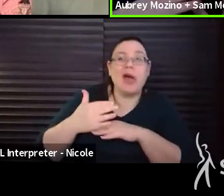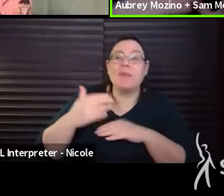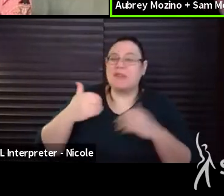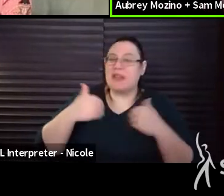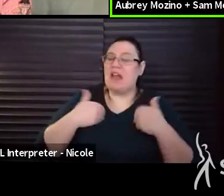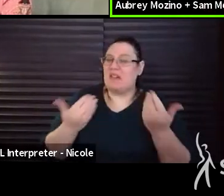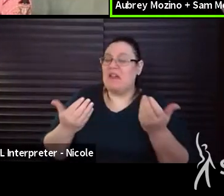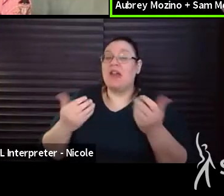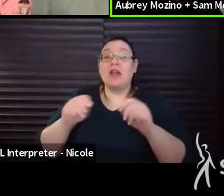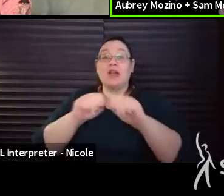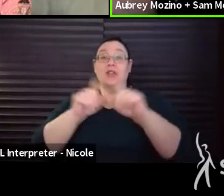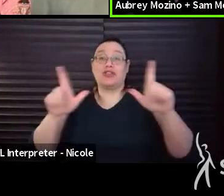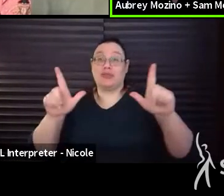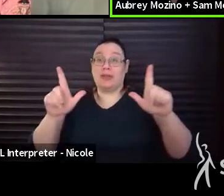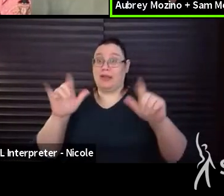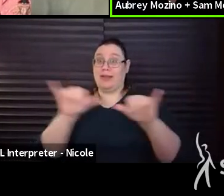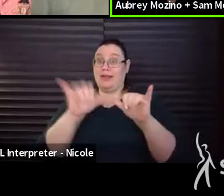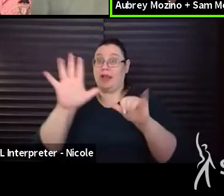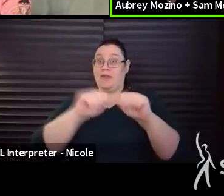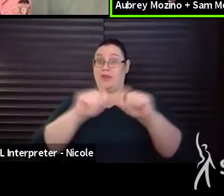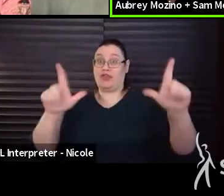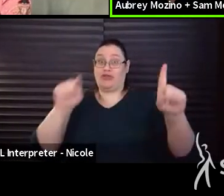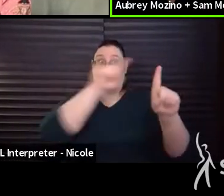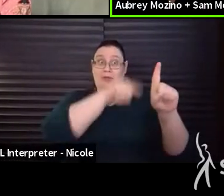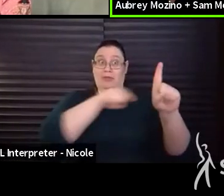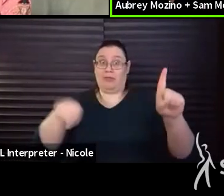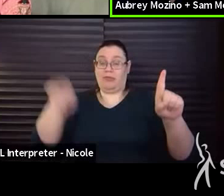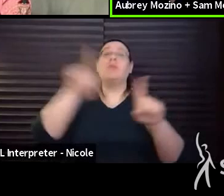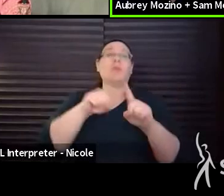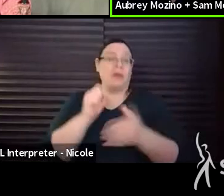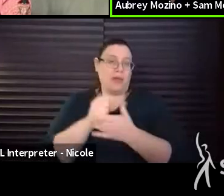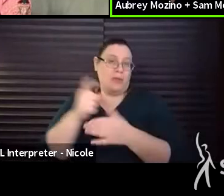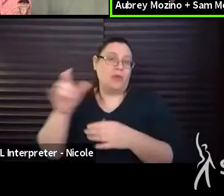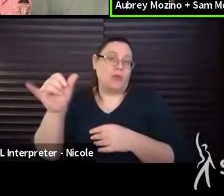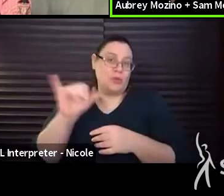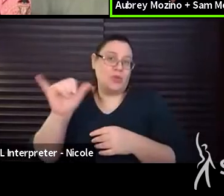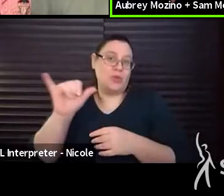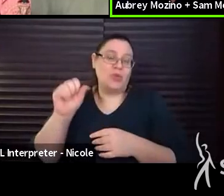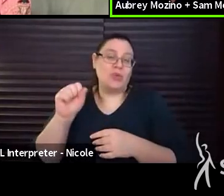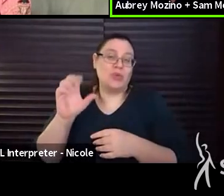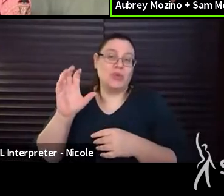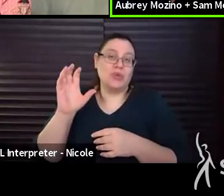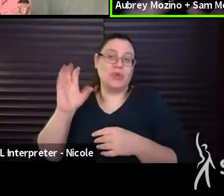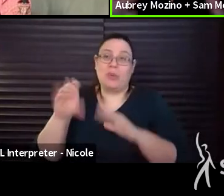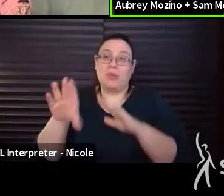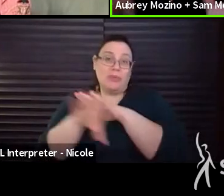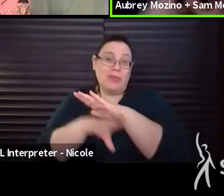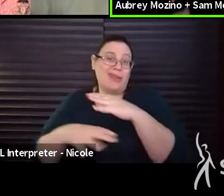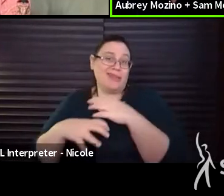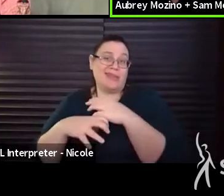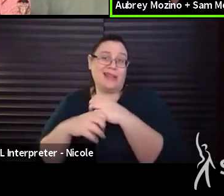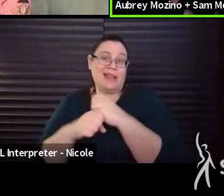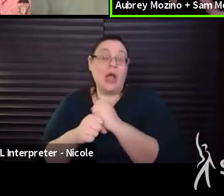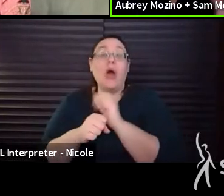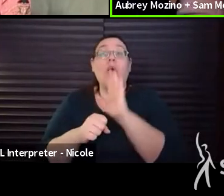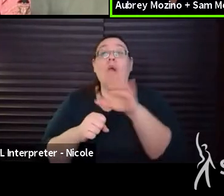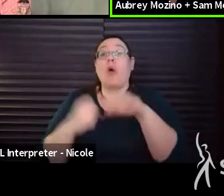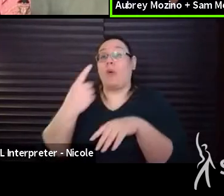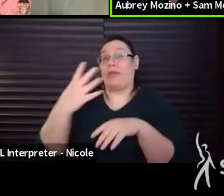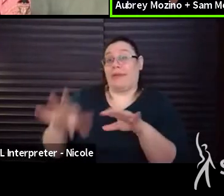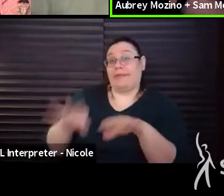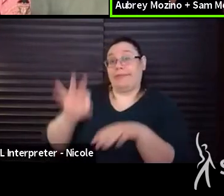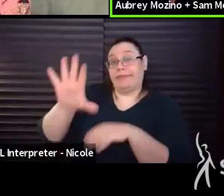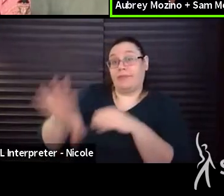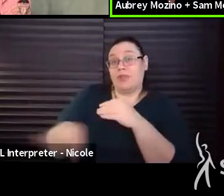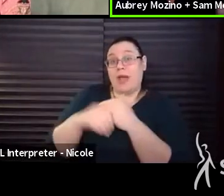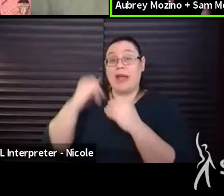estate or how big your screen is will definitely help you too. So basically, and one thing I'll throw out, if you're only on